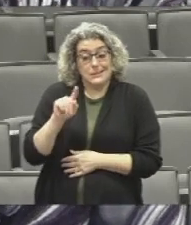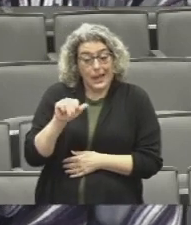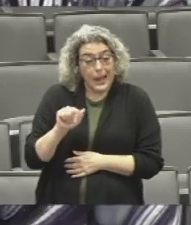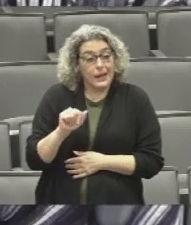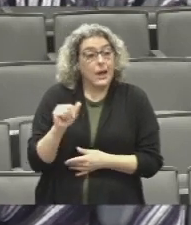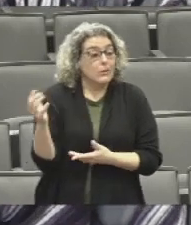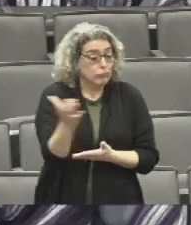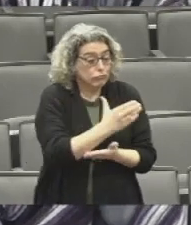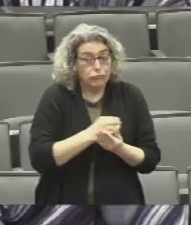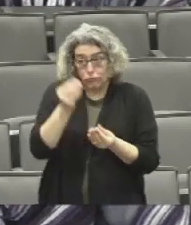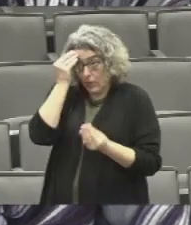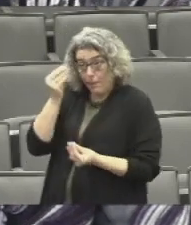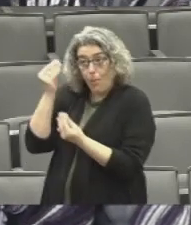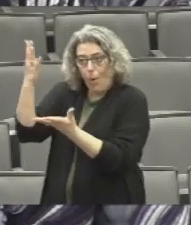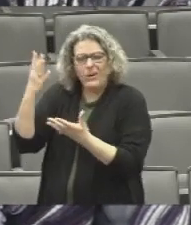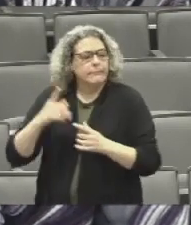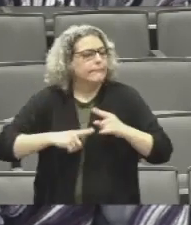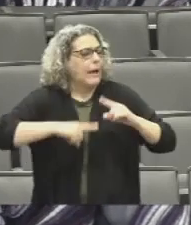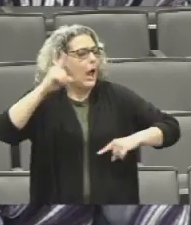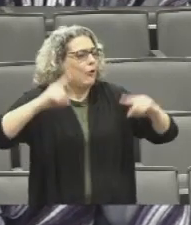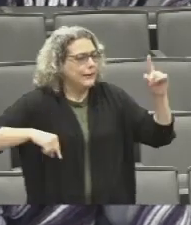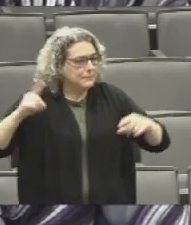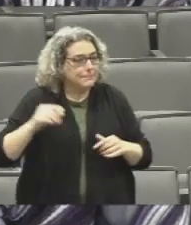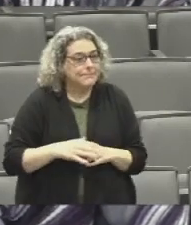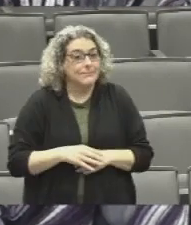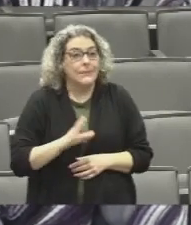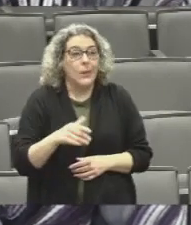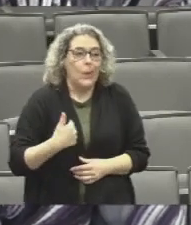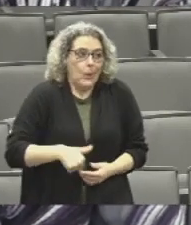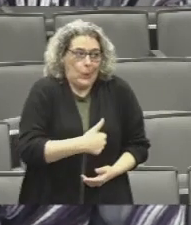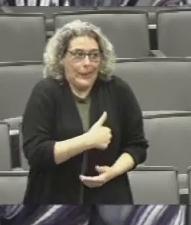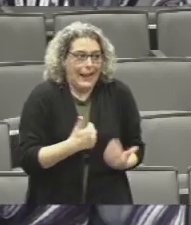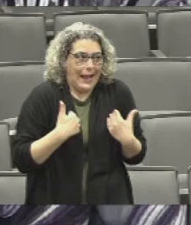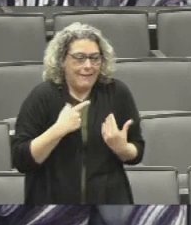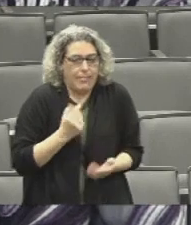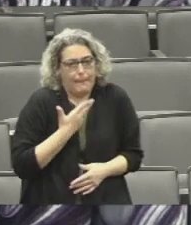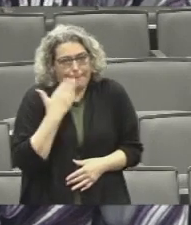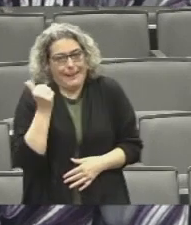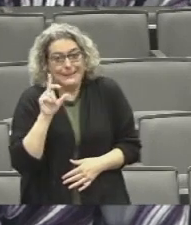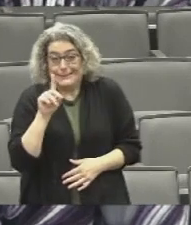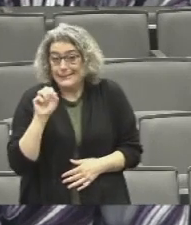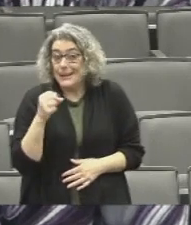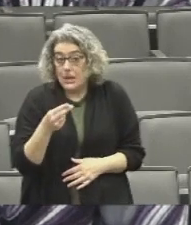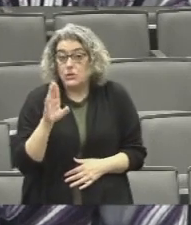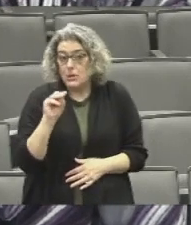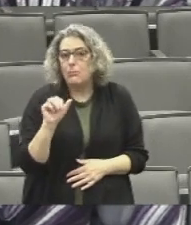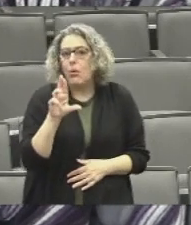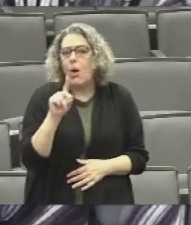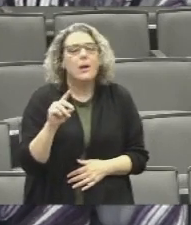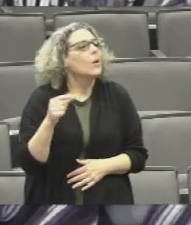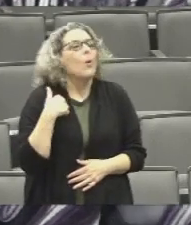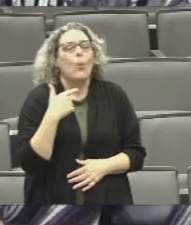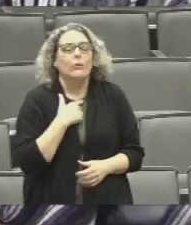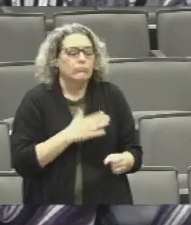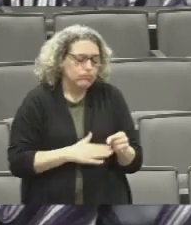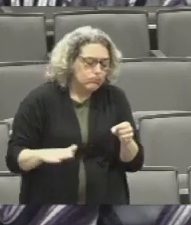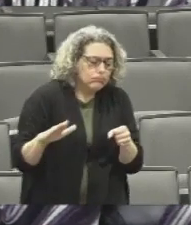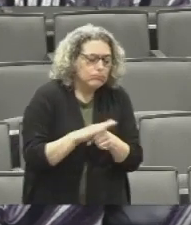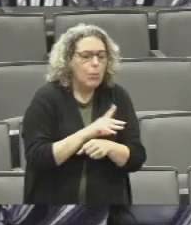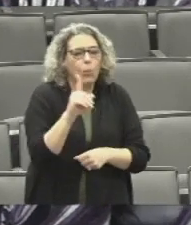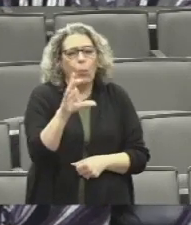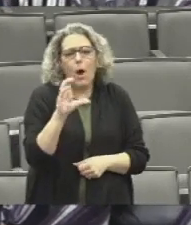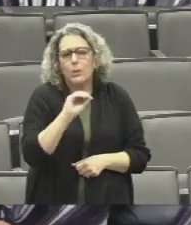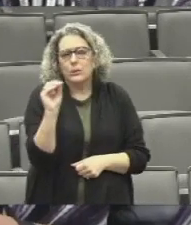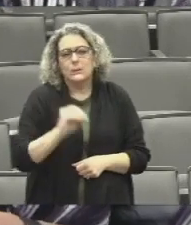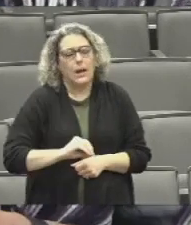and I'm just going to say it, I think we have the best dashboard there is because we are transparent. We try